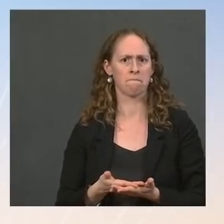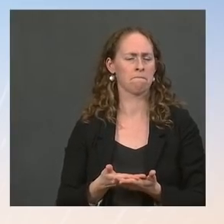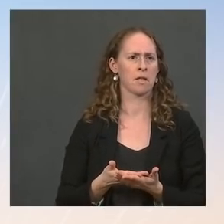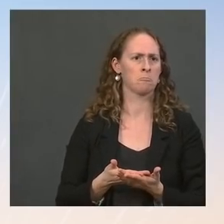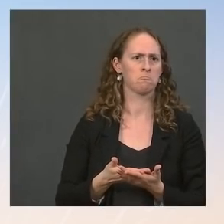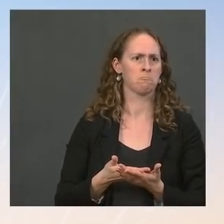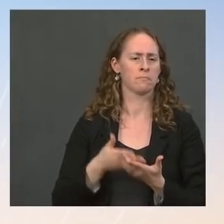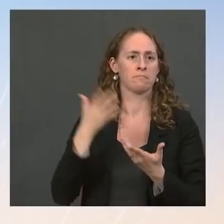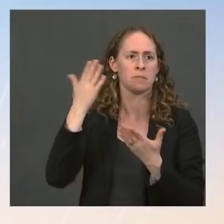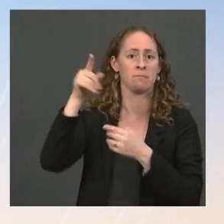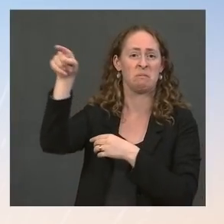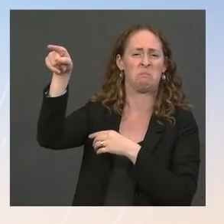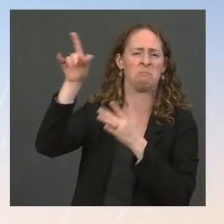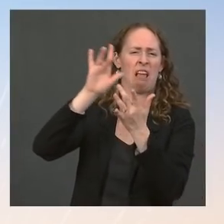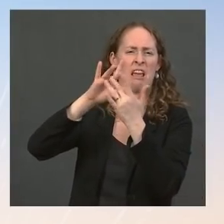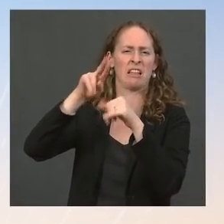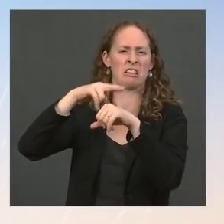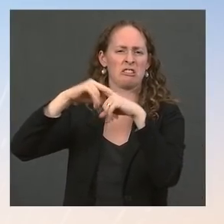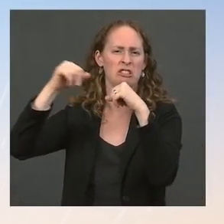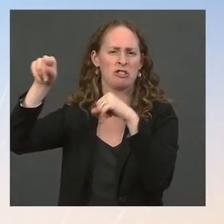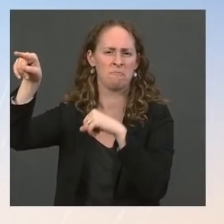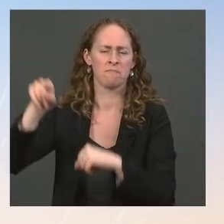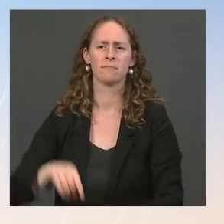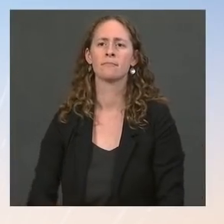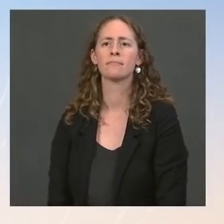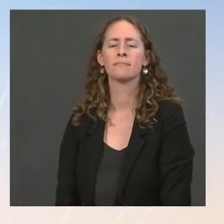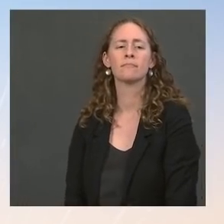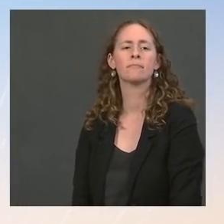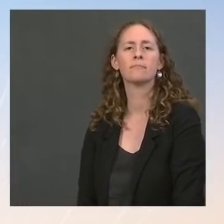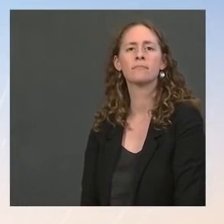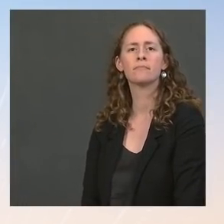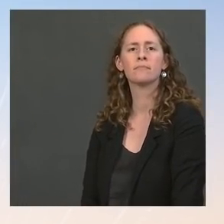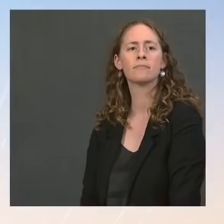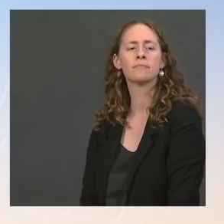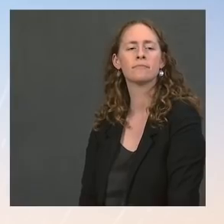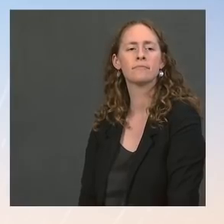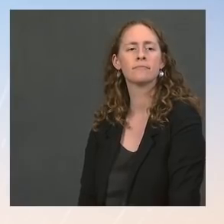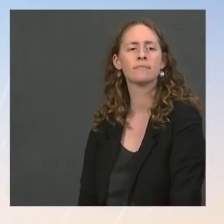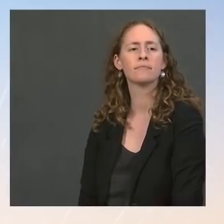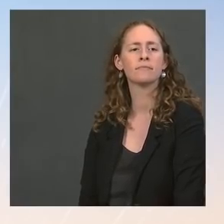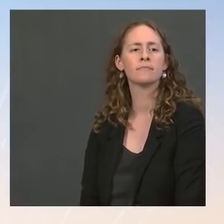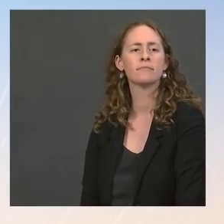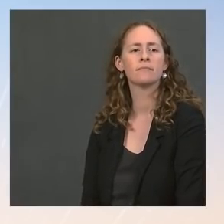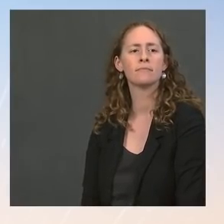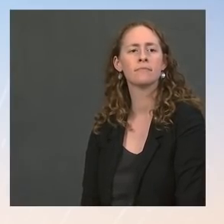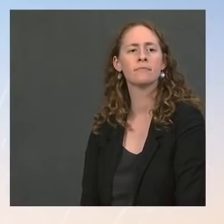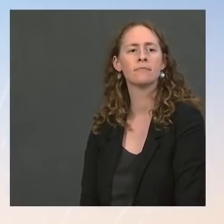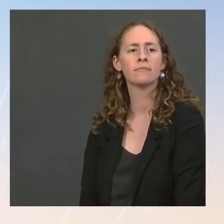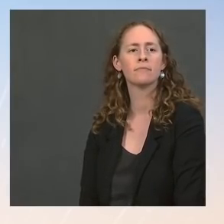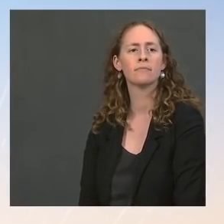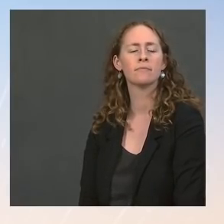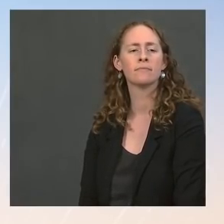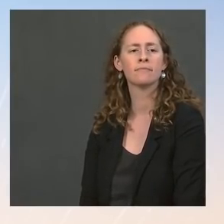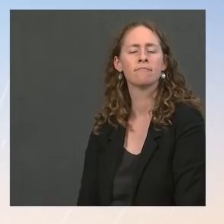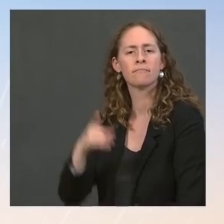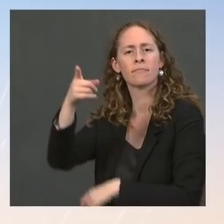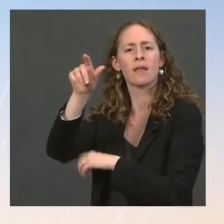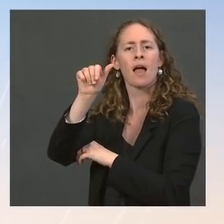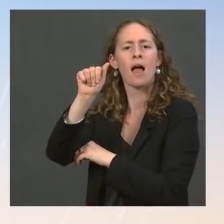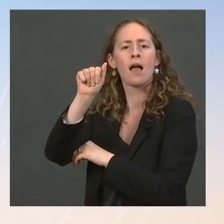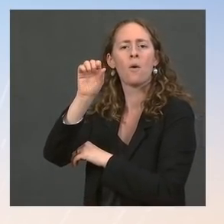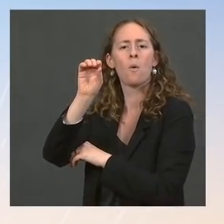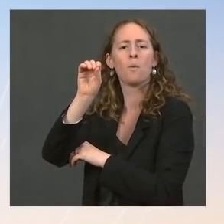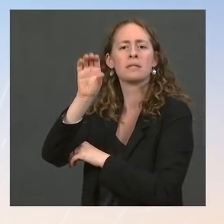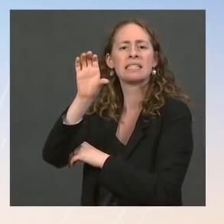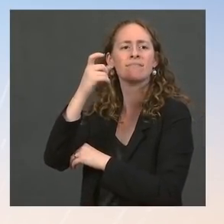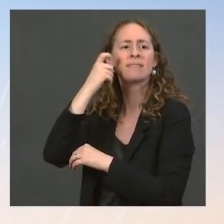reaction. Glad to meet you. Hi, thanks so much, Jen. Representative Ocasio-Cortez just said that the most helpful thing President Biden